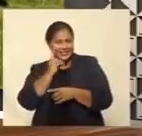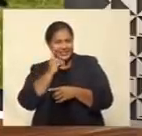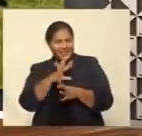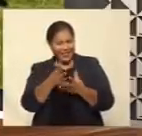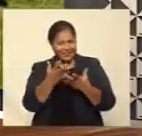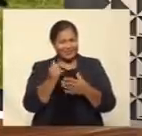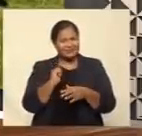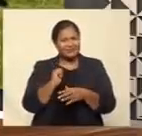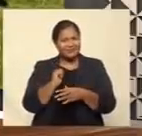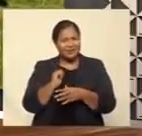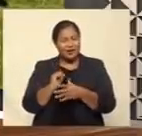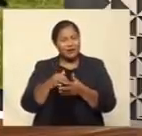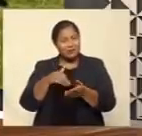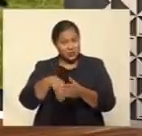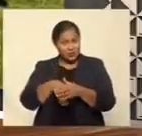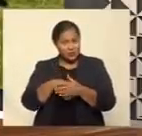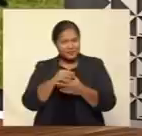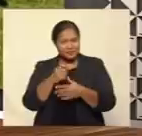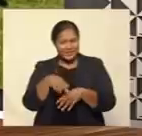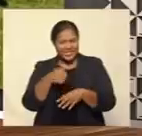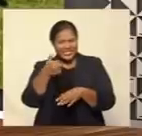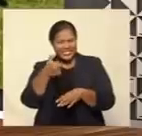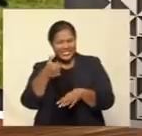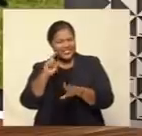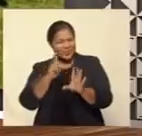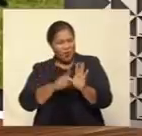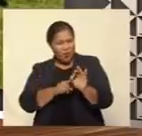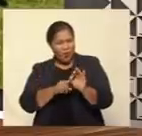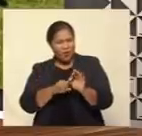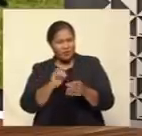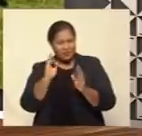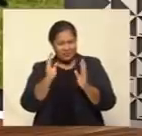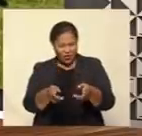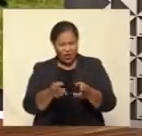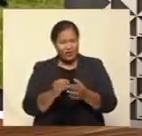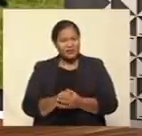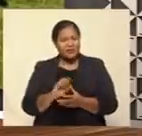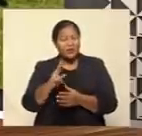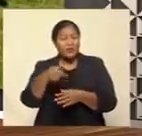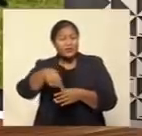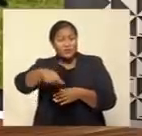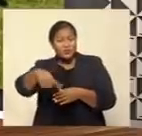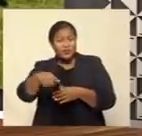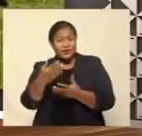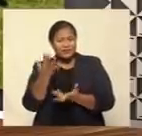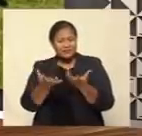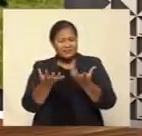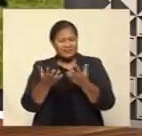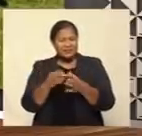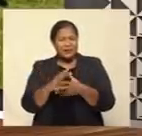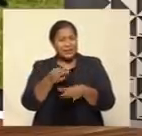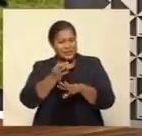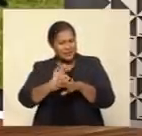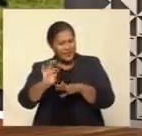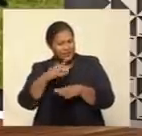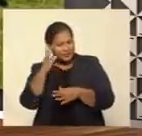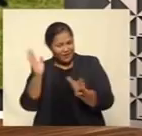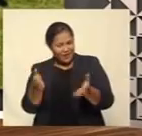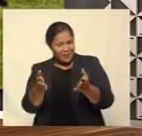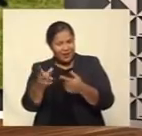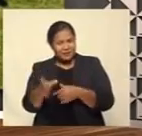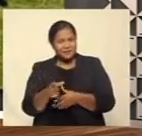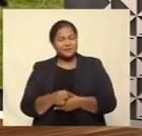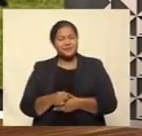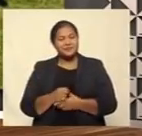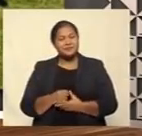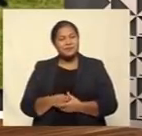was 6 goals short last year, finishing runners-up to Suva, with the wounds of that loss still fresh in the minds of its players. Tali